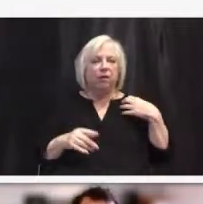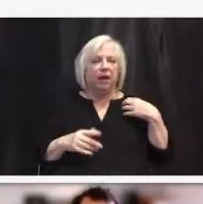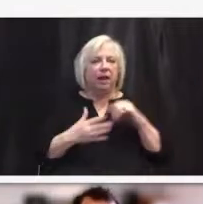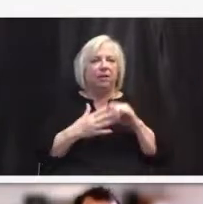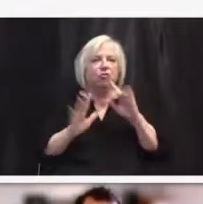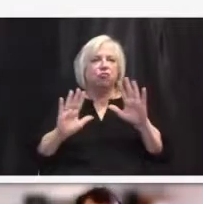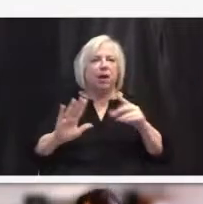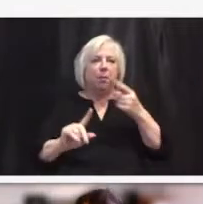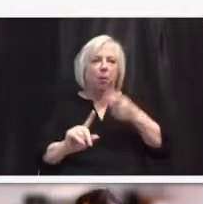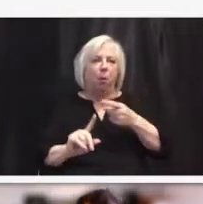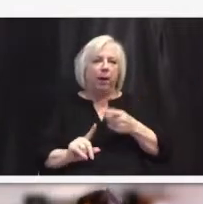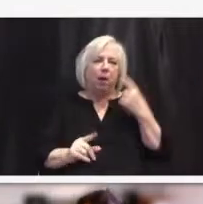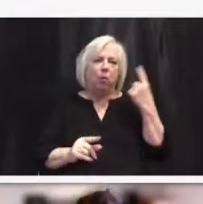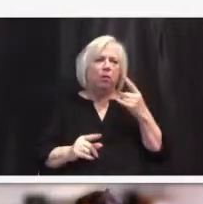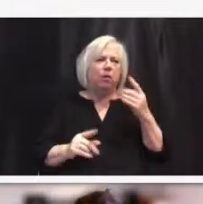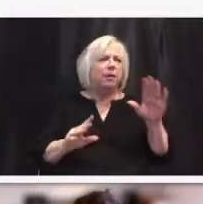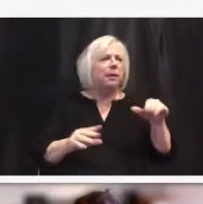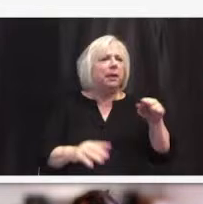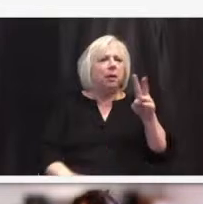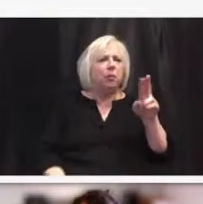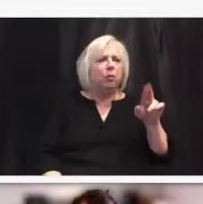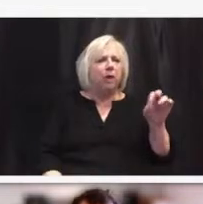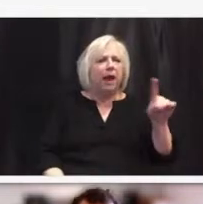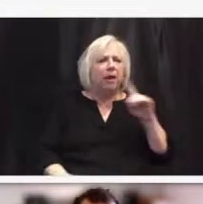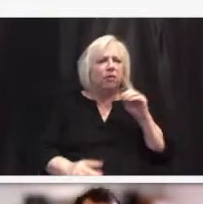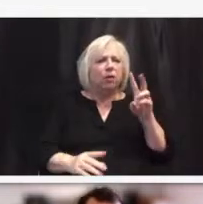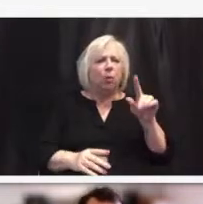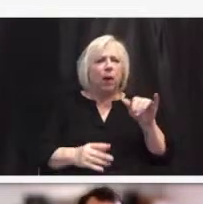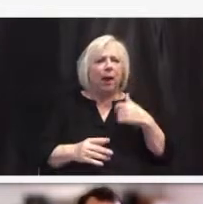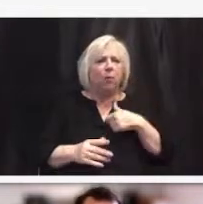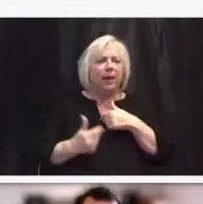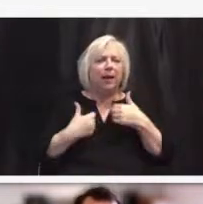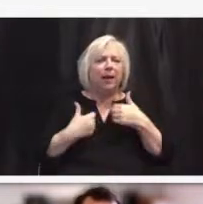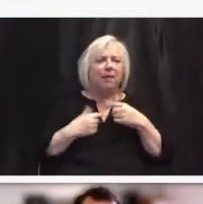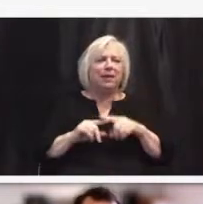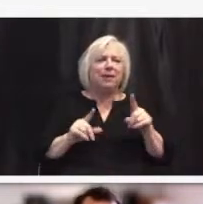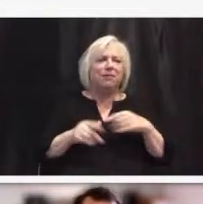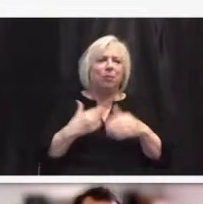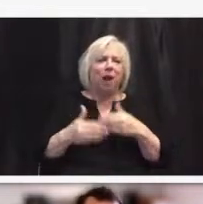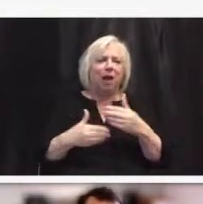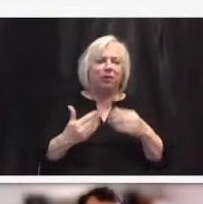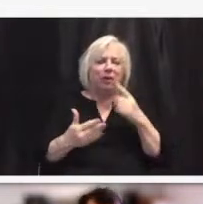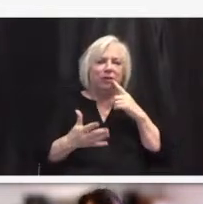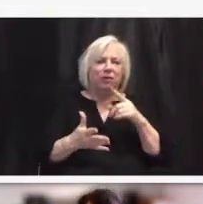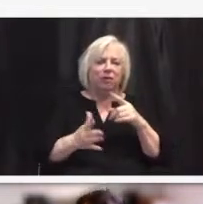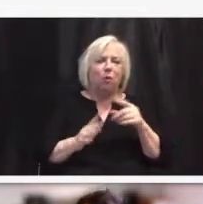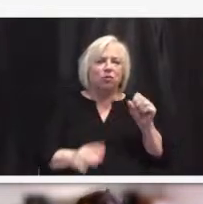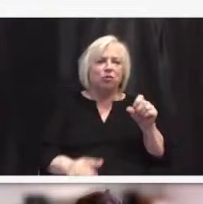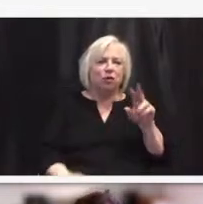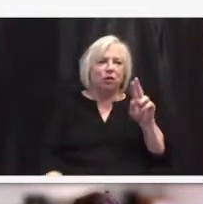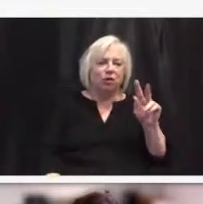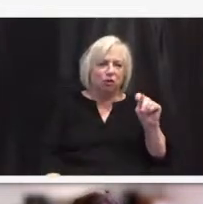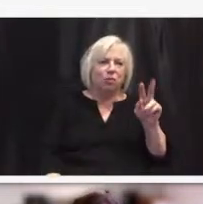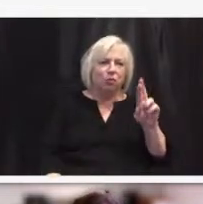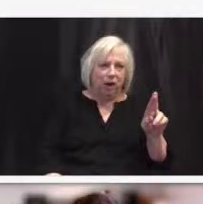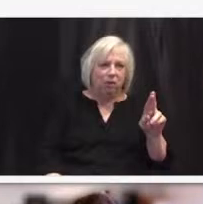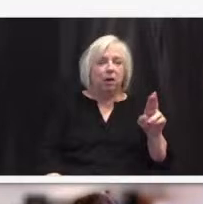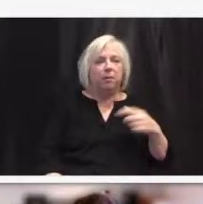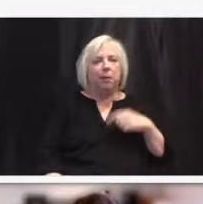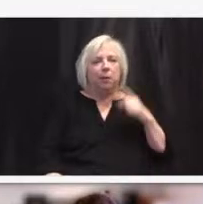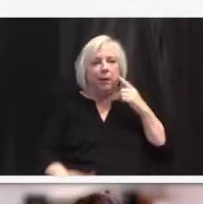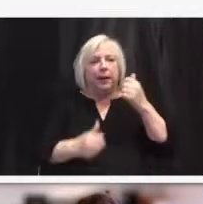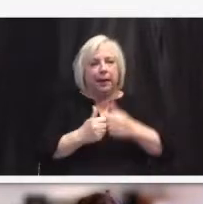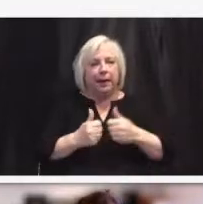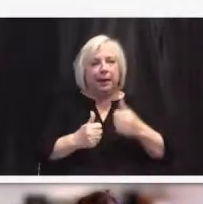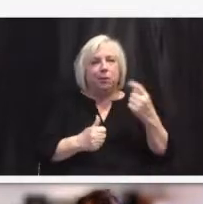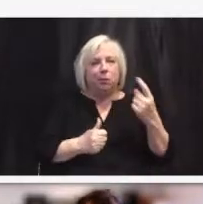this, is there a way, Brad, that we can do a different type of process for this versus we're hearing each one of them items and we're